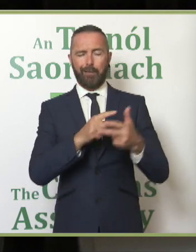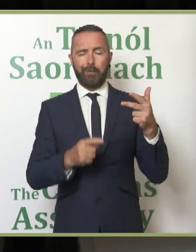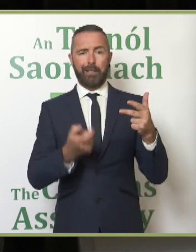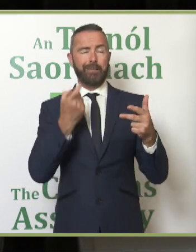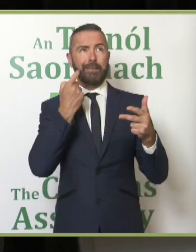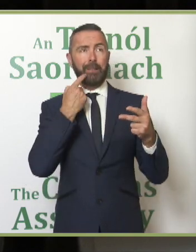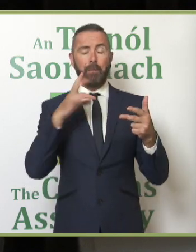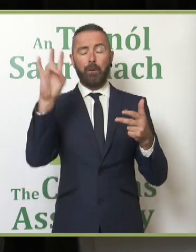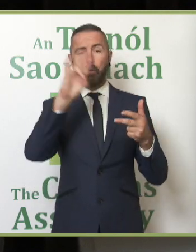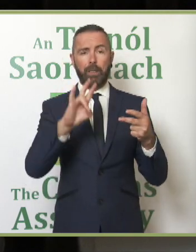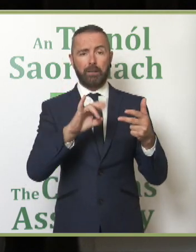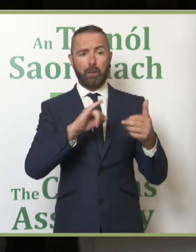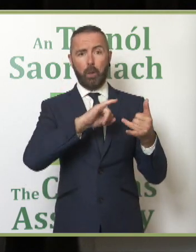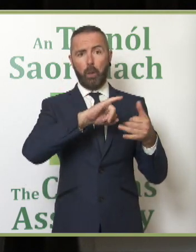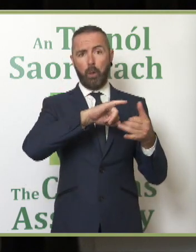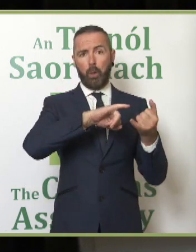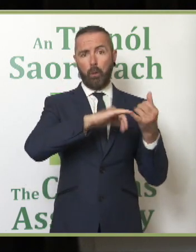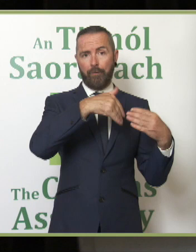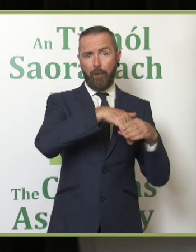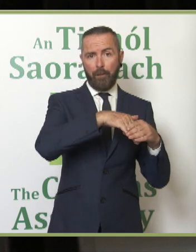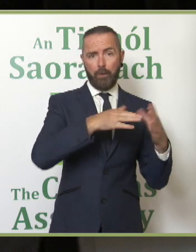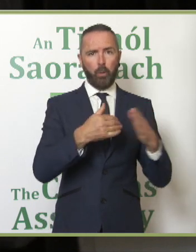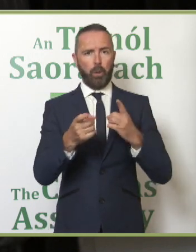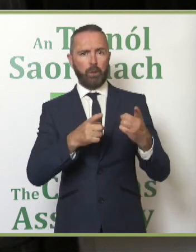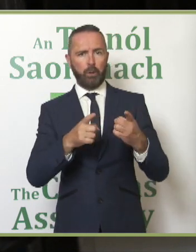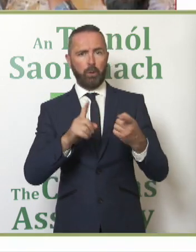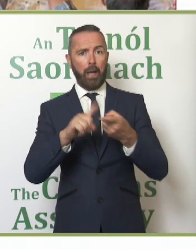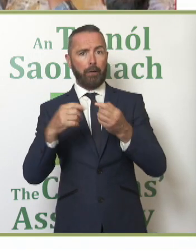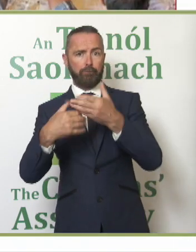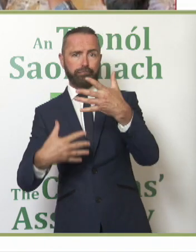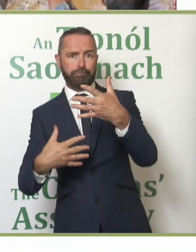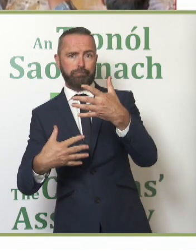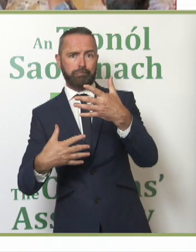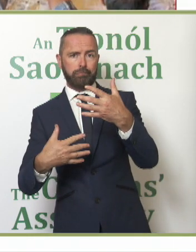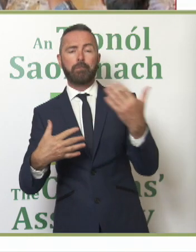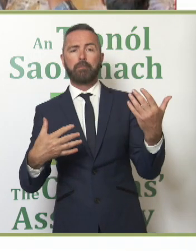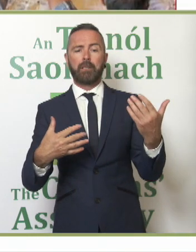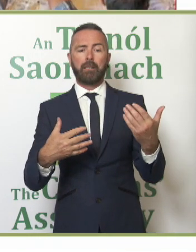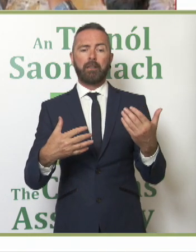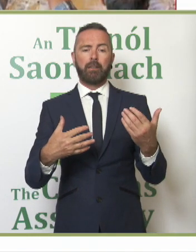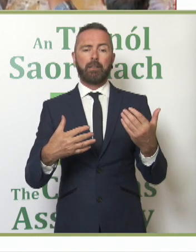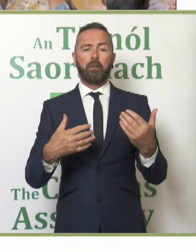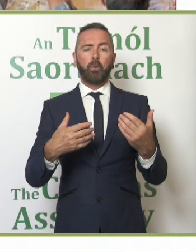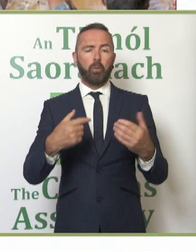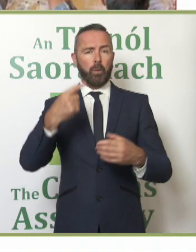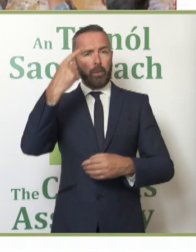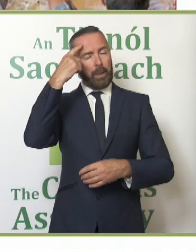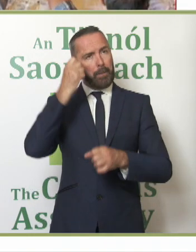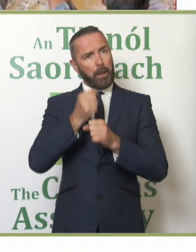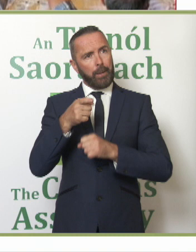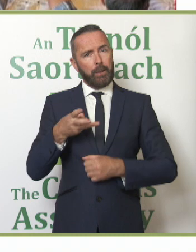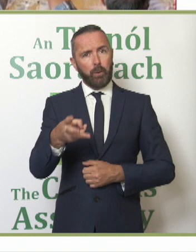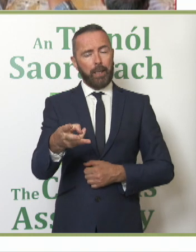simple questions, it's useful to just reflect that citizens' assemblies are used